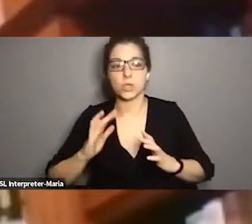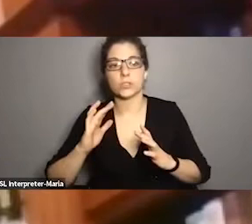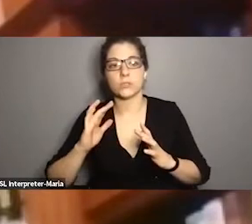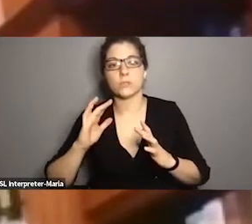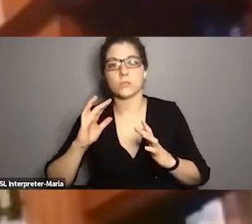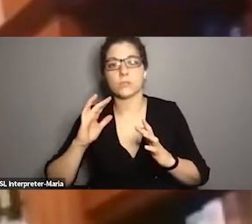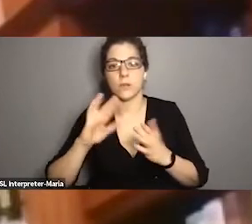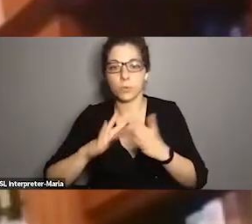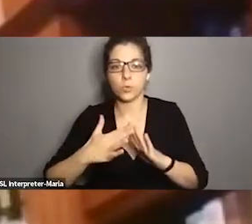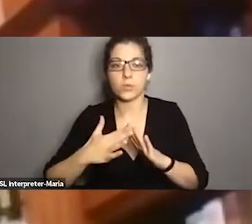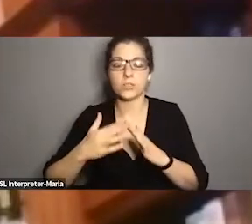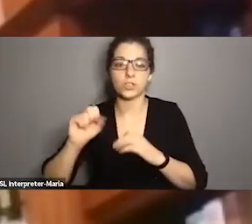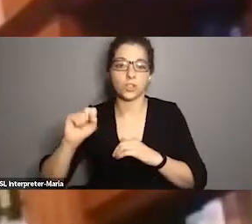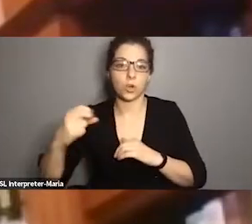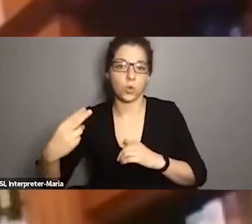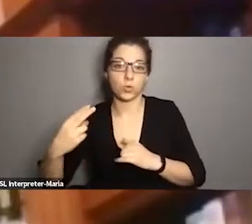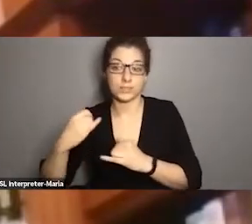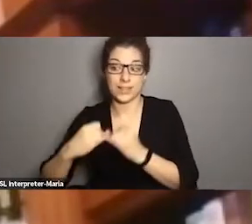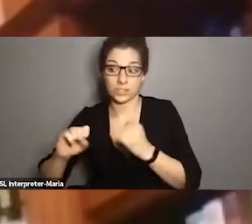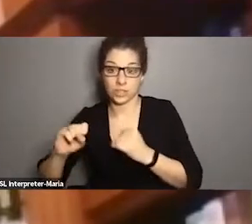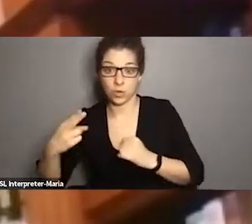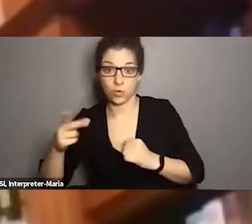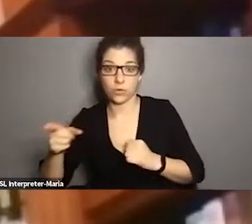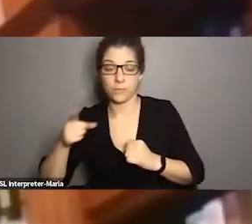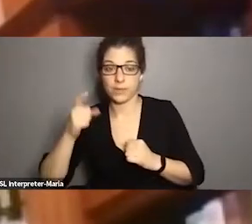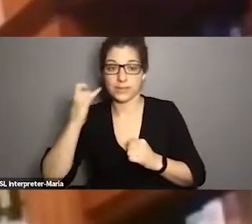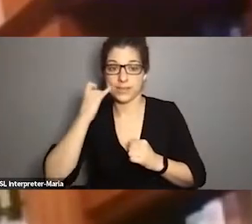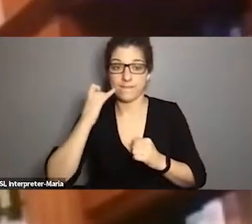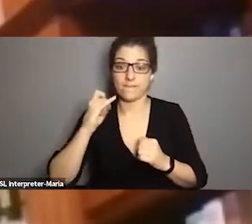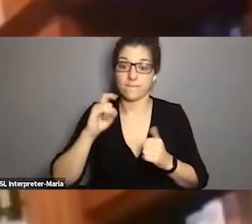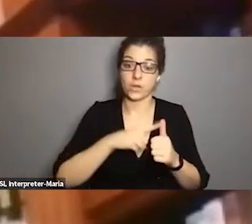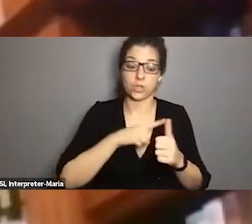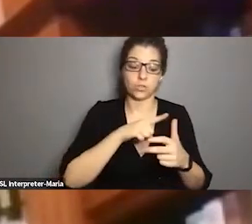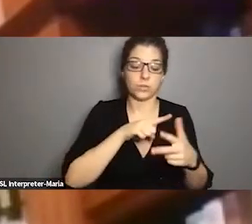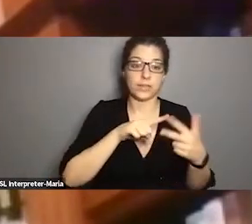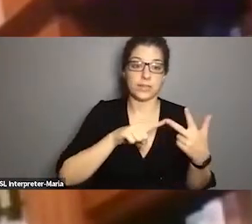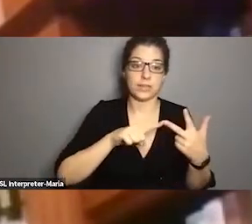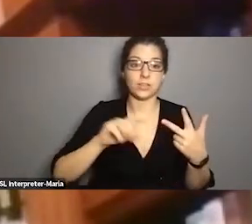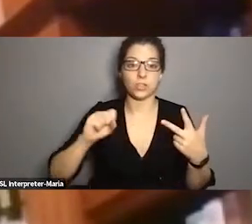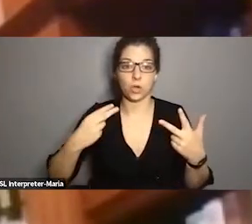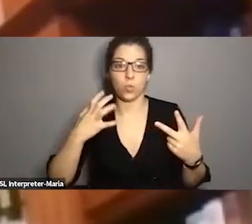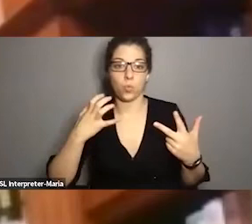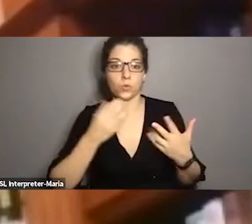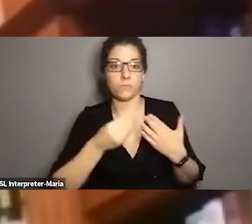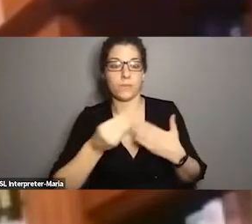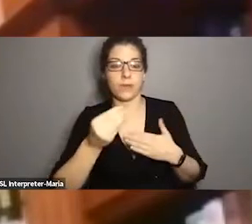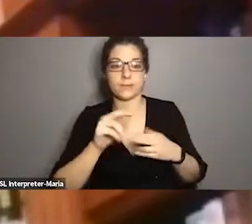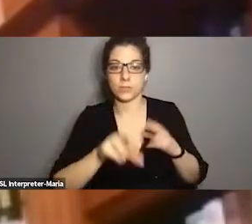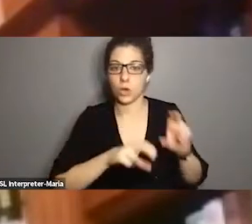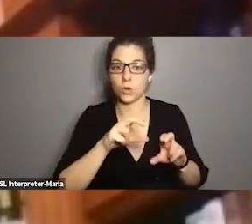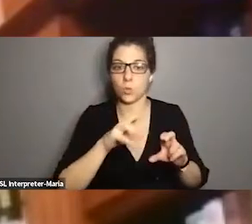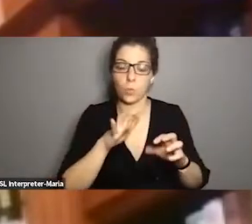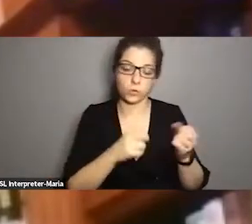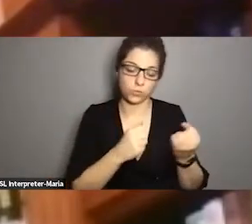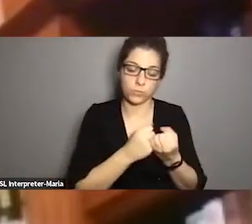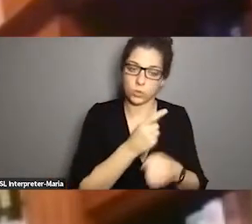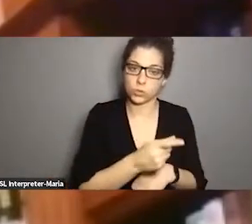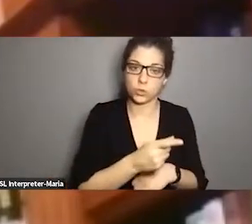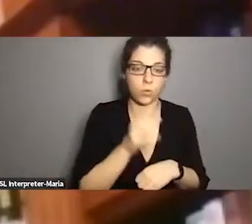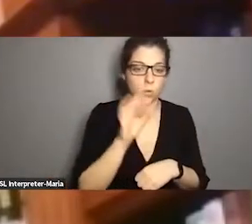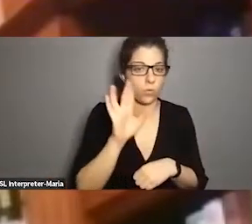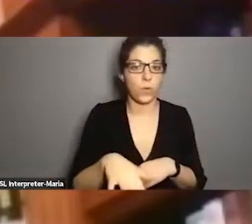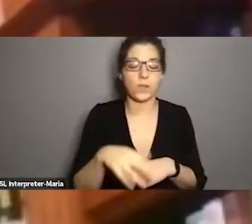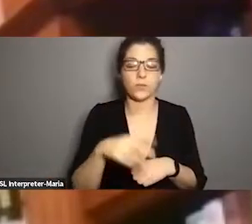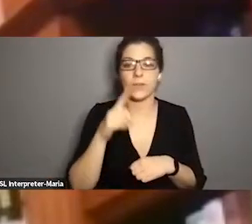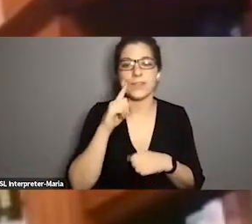shareholders. And I put shareholders last because if you do the first three, shareholders will want to buy your stock. They'll want to be behind you. So I think